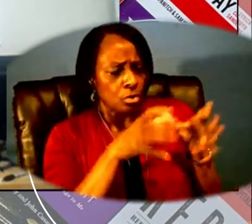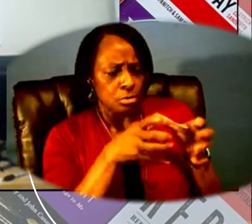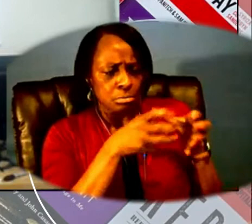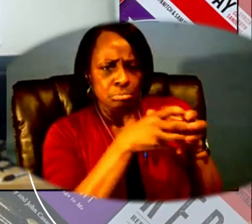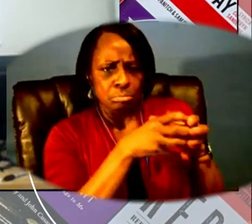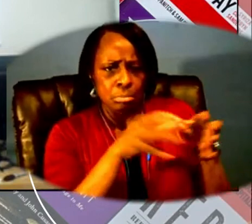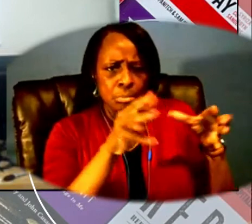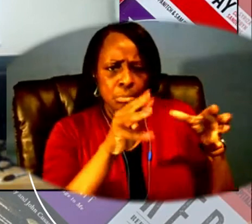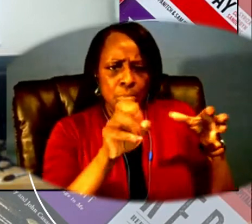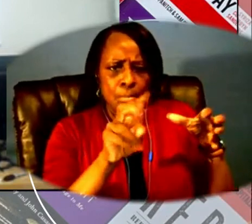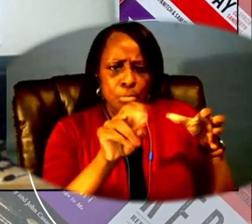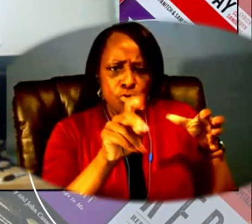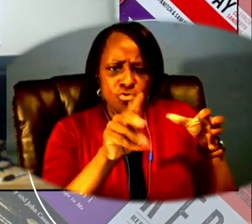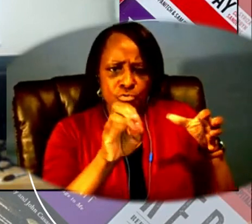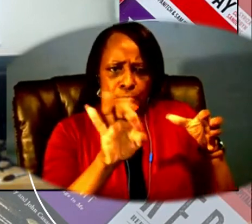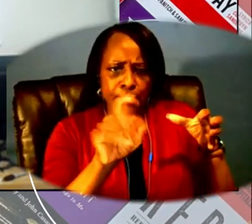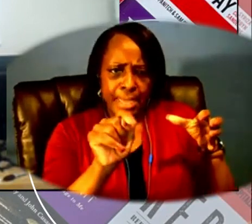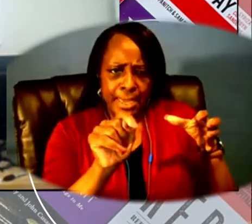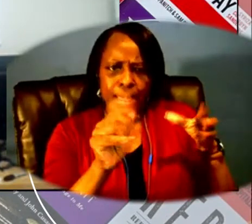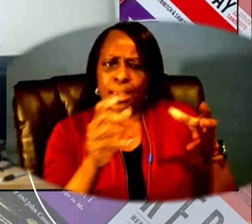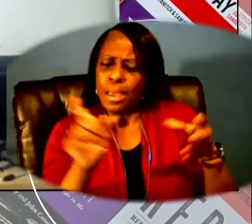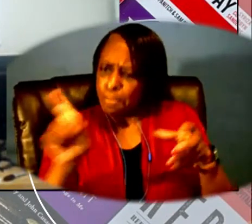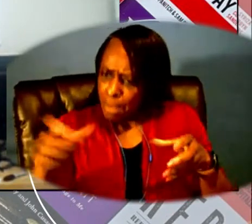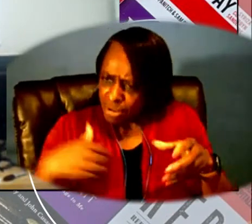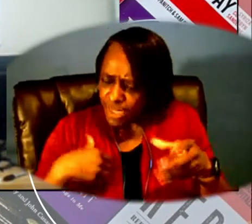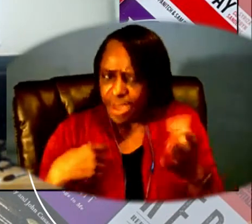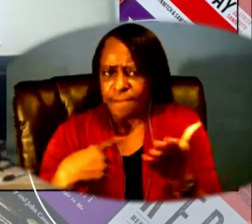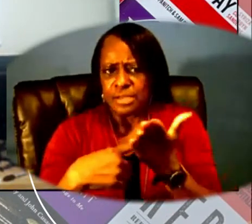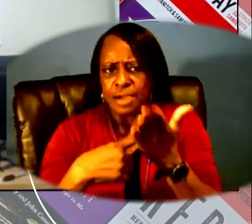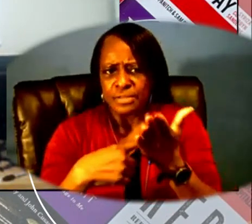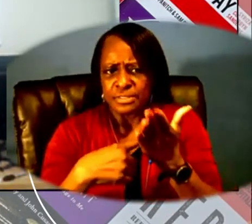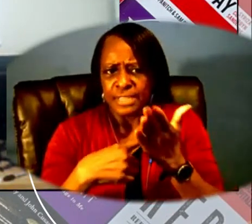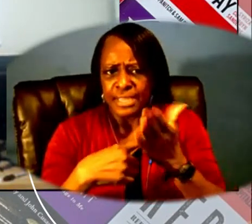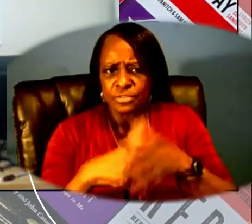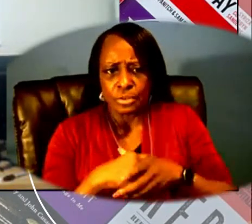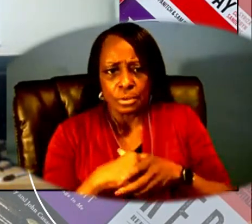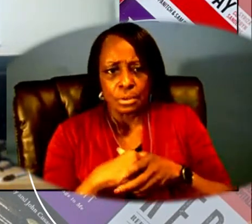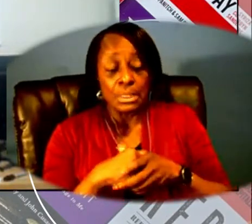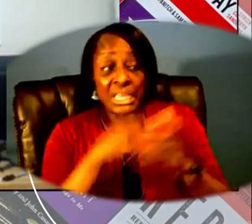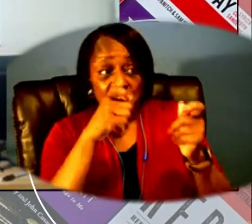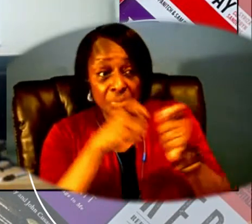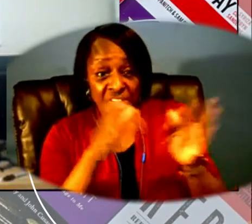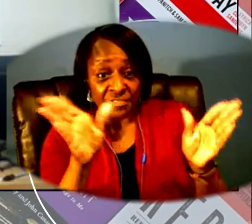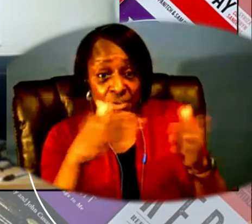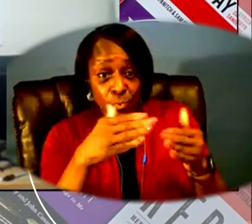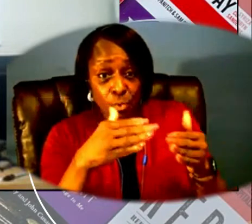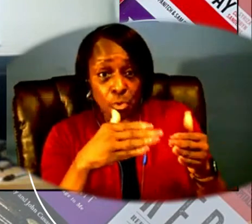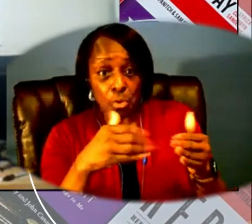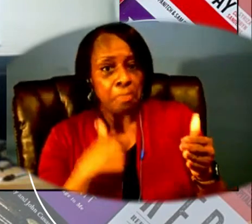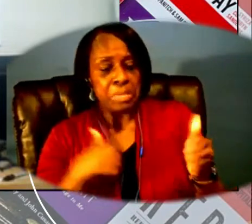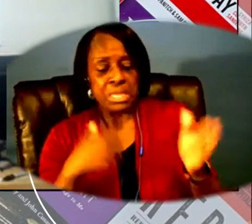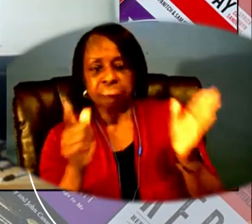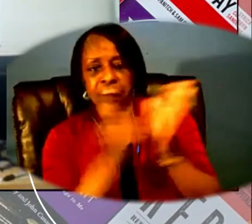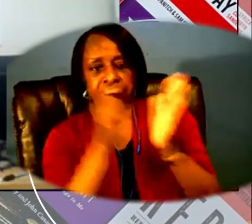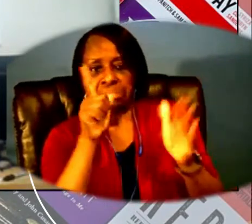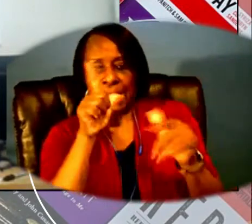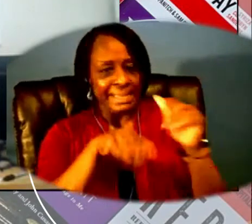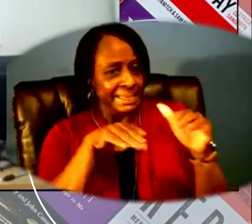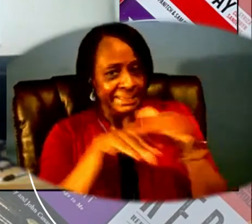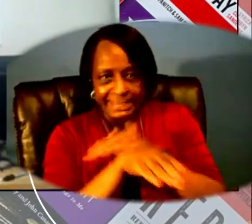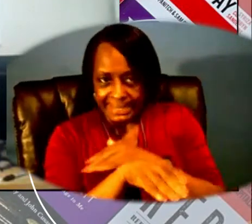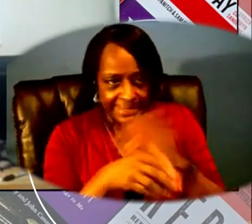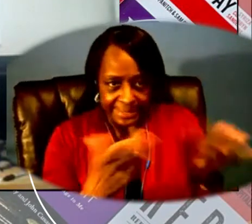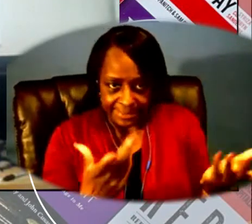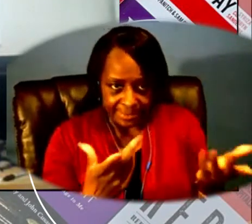Have conversations." See, I'm not allowed in certain rooms. I'm not allowed, I'm not privy to